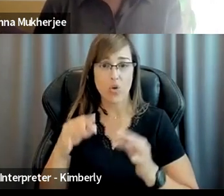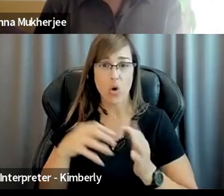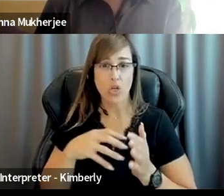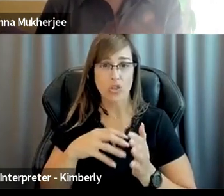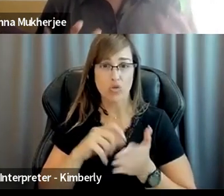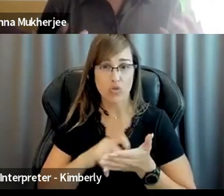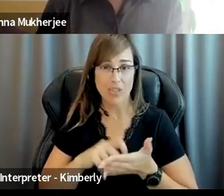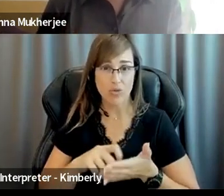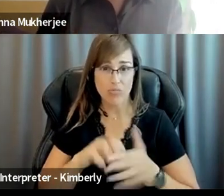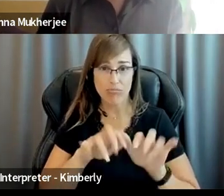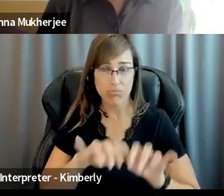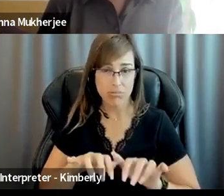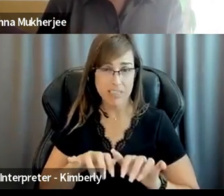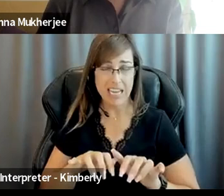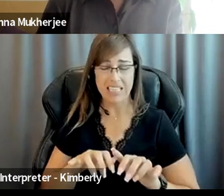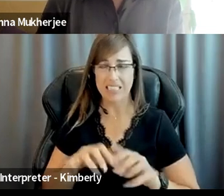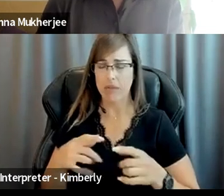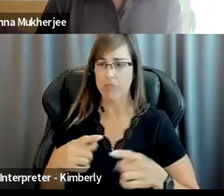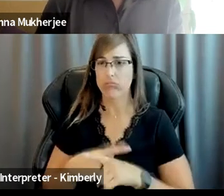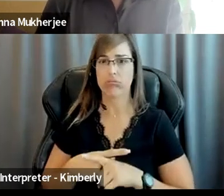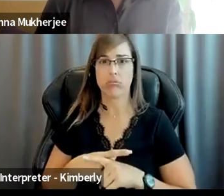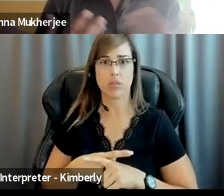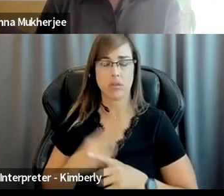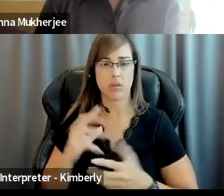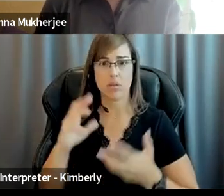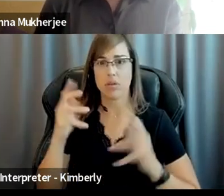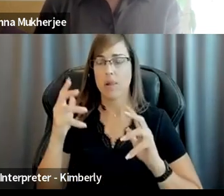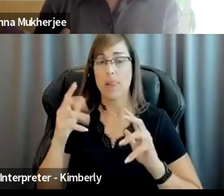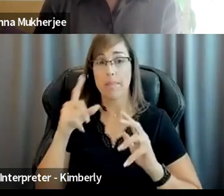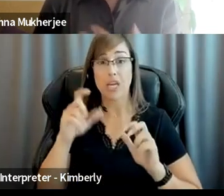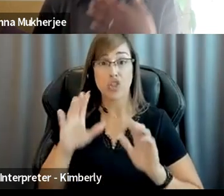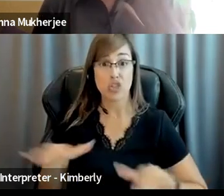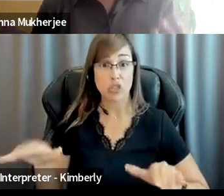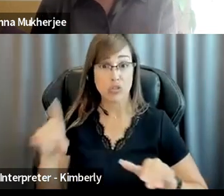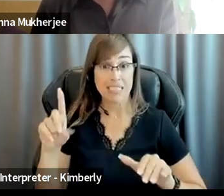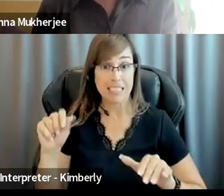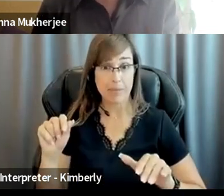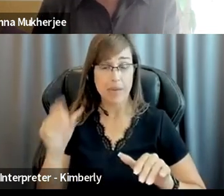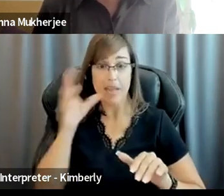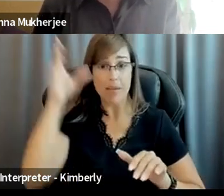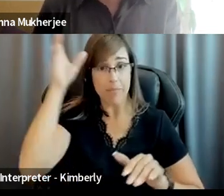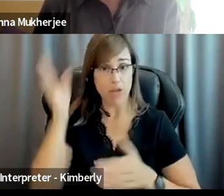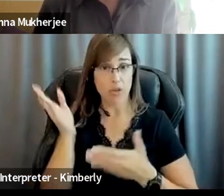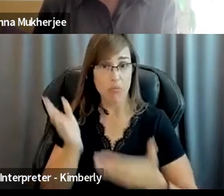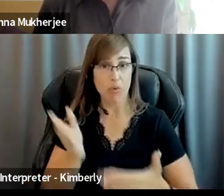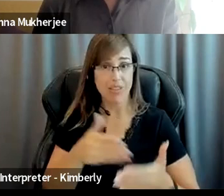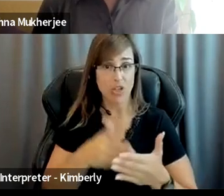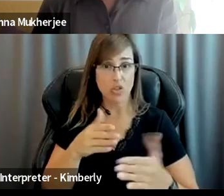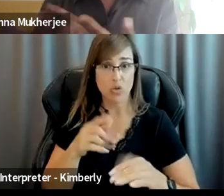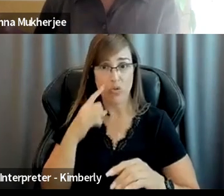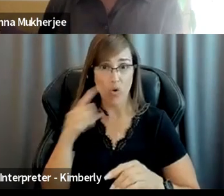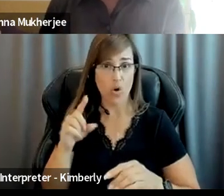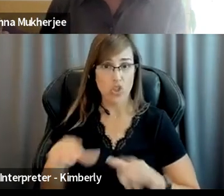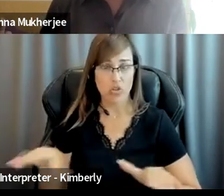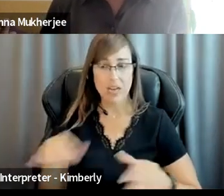transcripts of judgments, it's quite jarring because people who are, or children who are disabled, whose parents are bringing these suits on their behalf, are